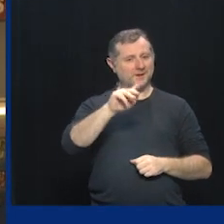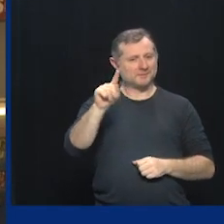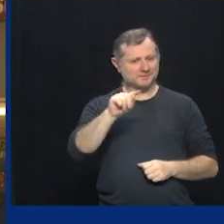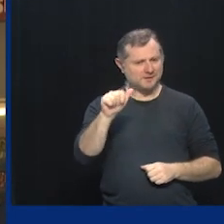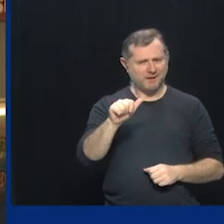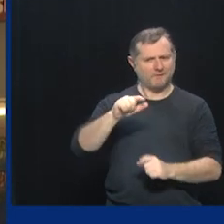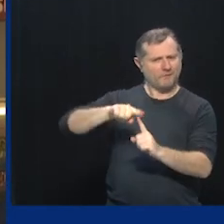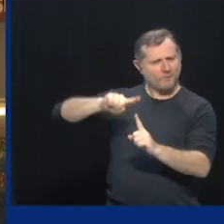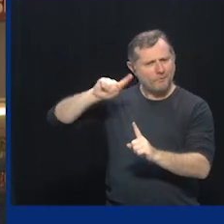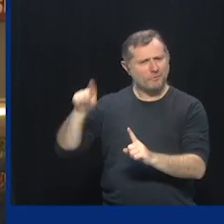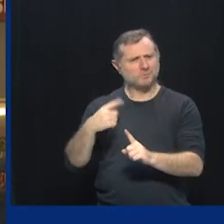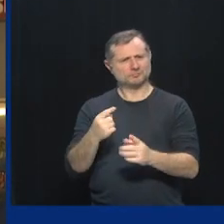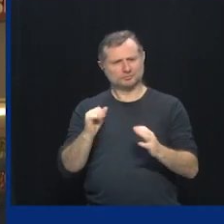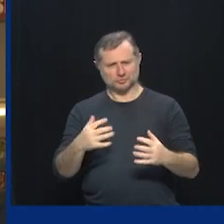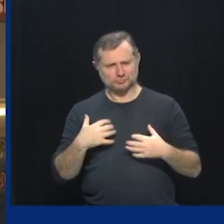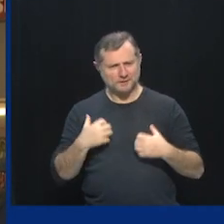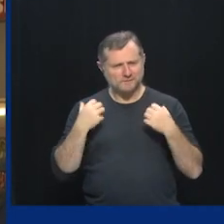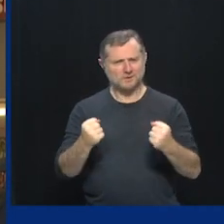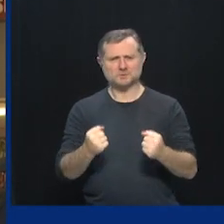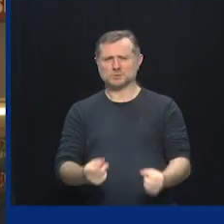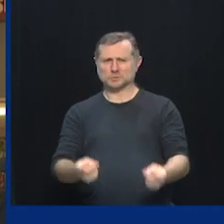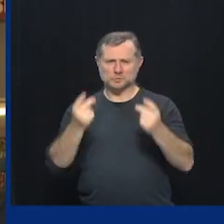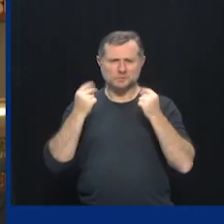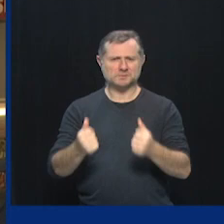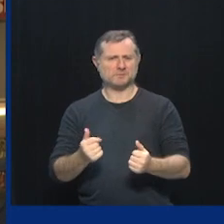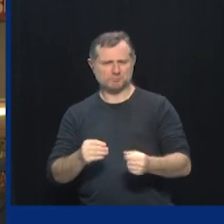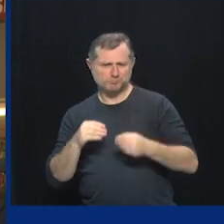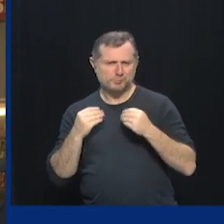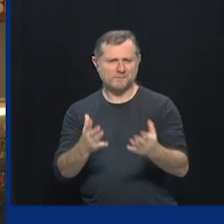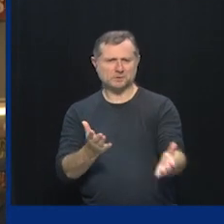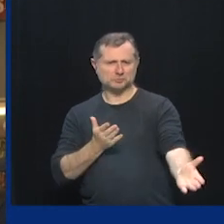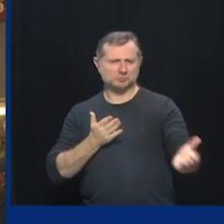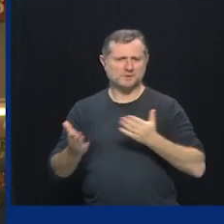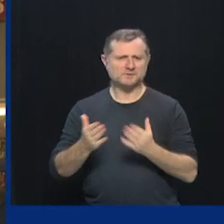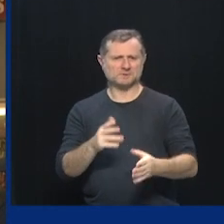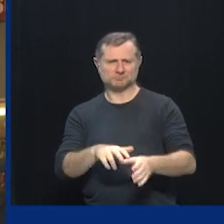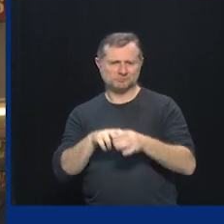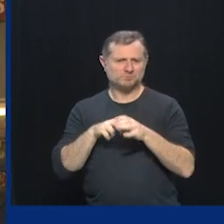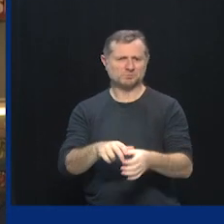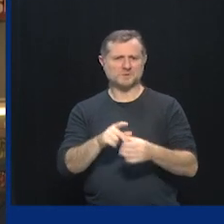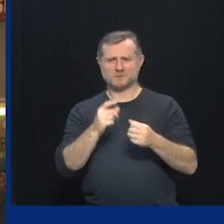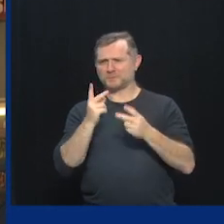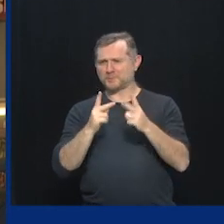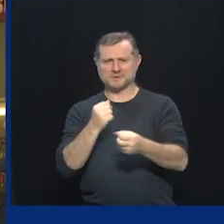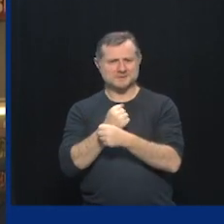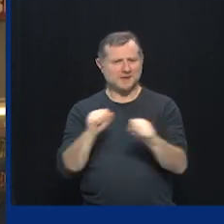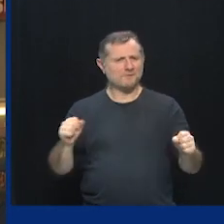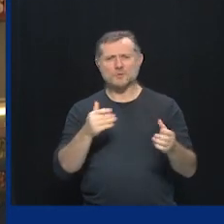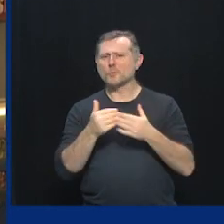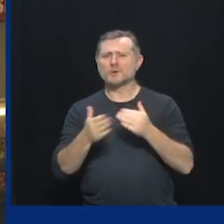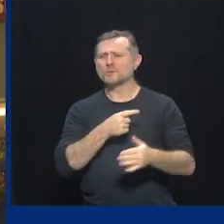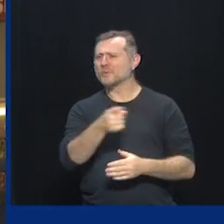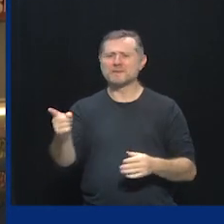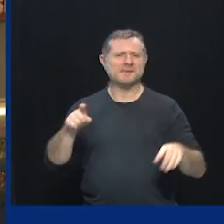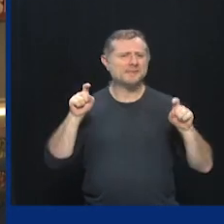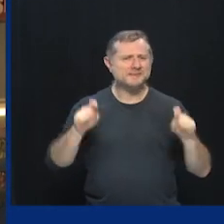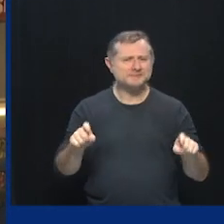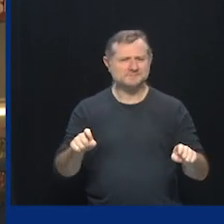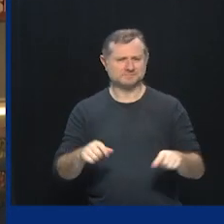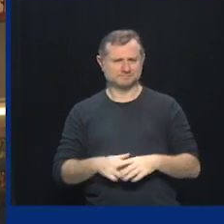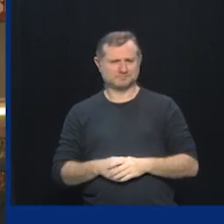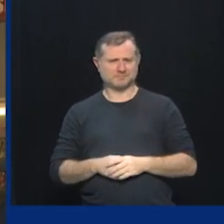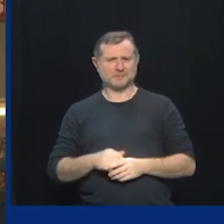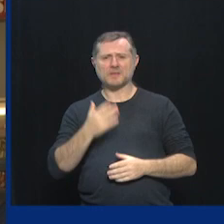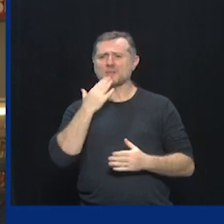able to recover quickly, provide service, and to deliver people safely to wherever they need to get. So I thank you, Governor, and it's